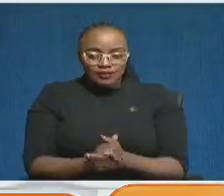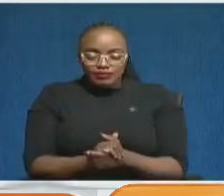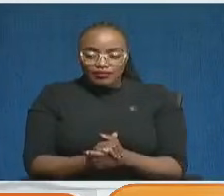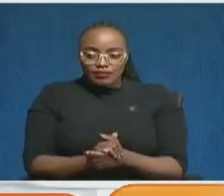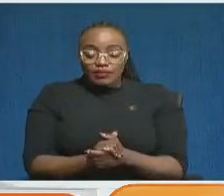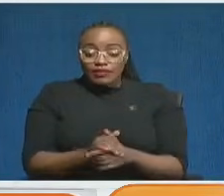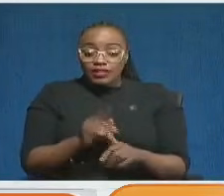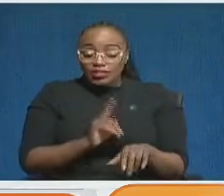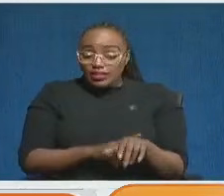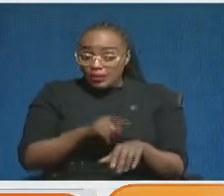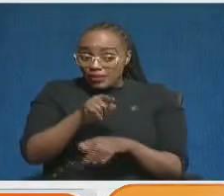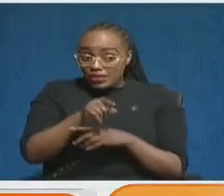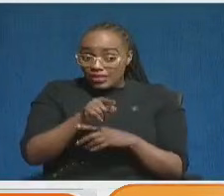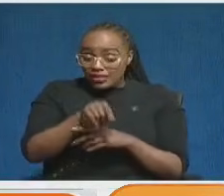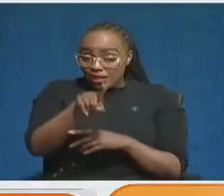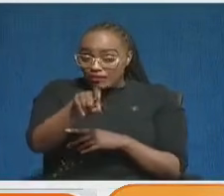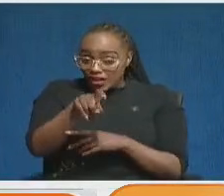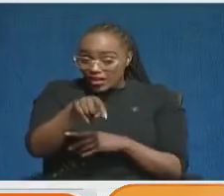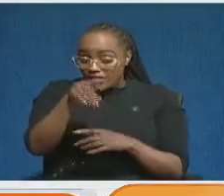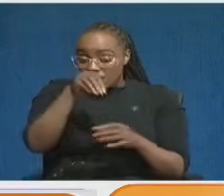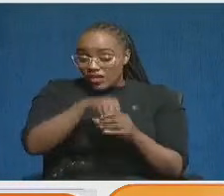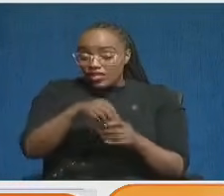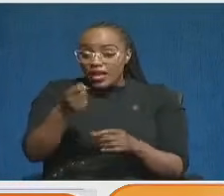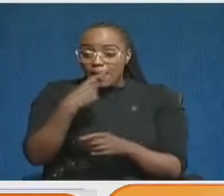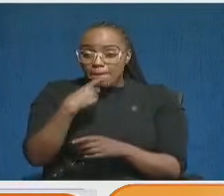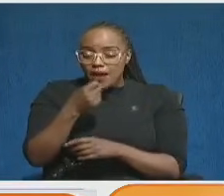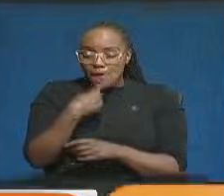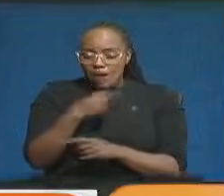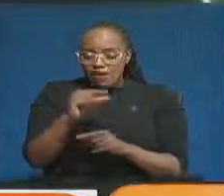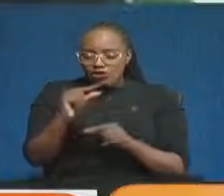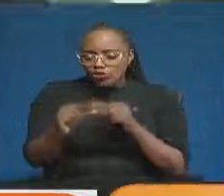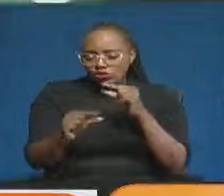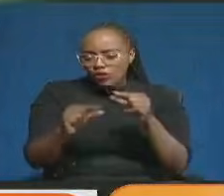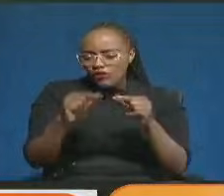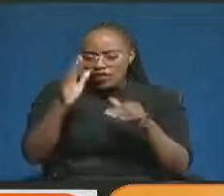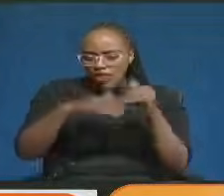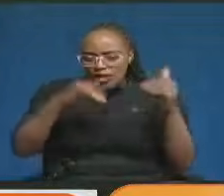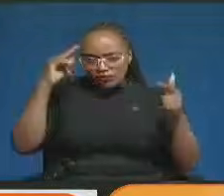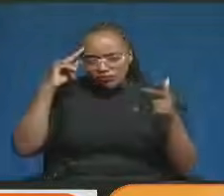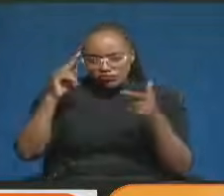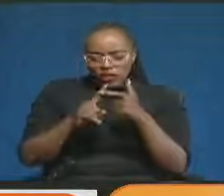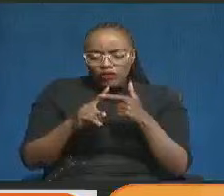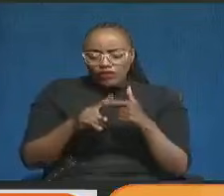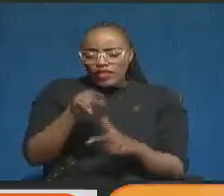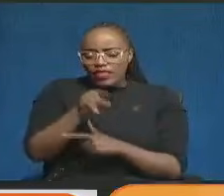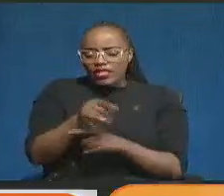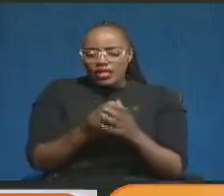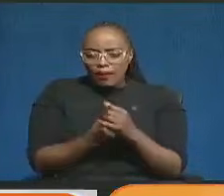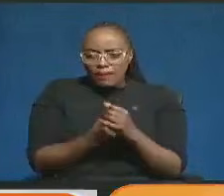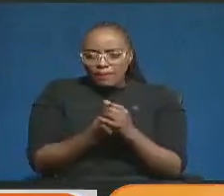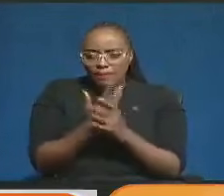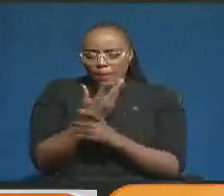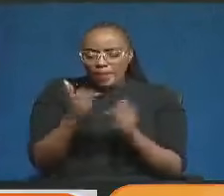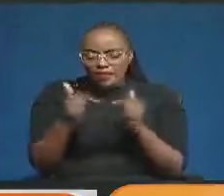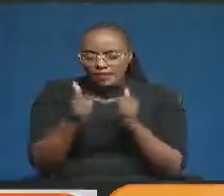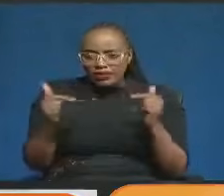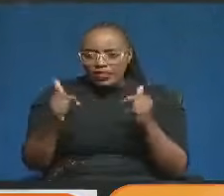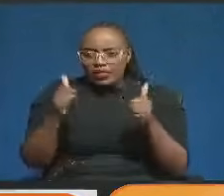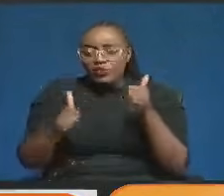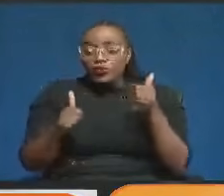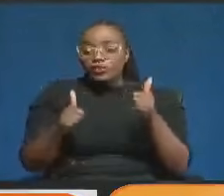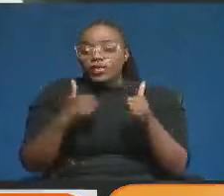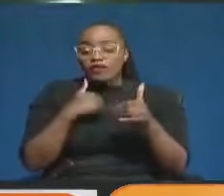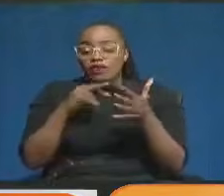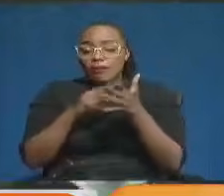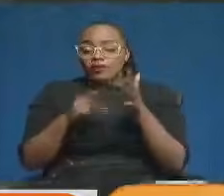Once a pathogen is exposed to a drug in lower doses than intended, the pathogen develops a biofilm, which then